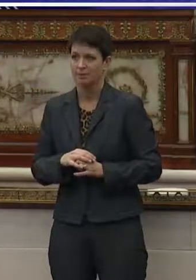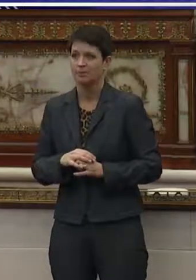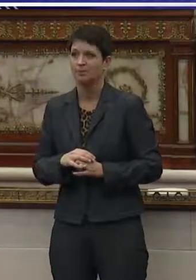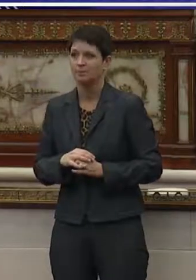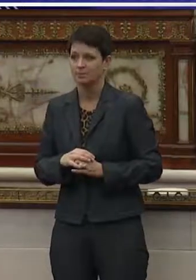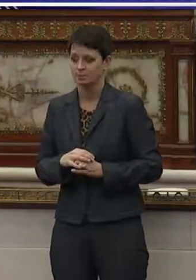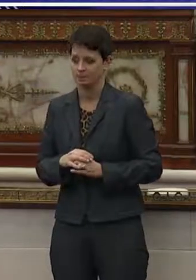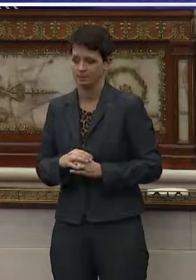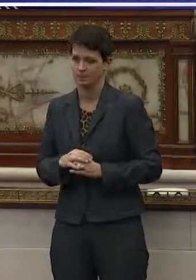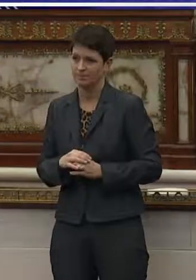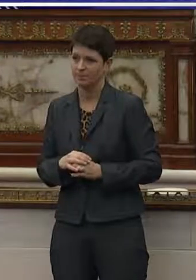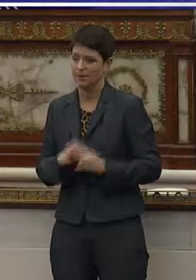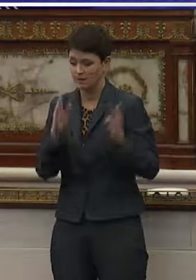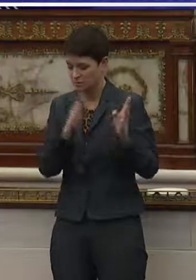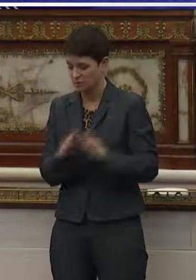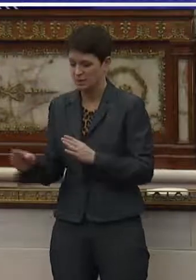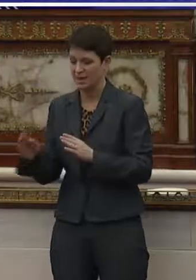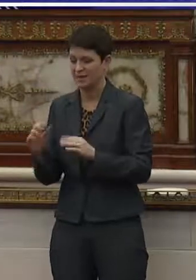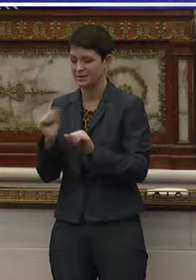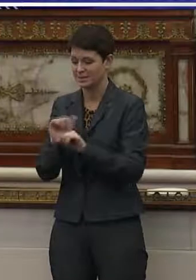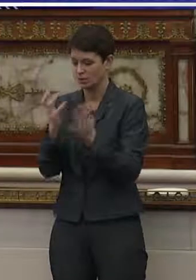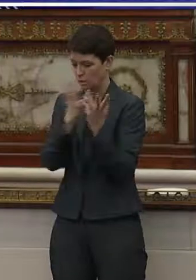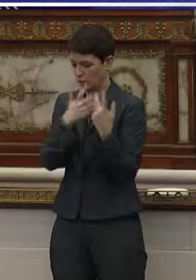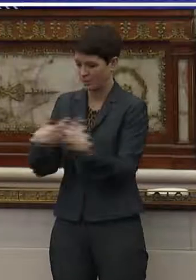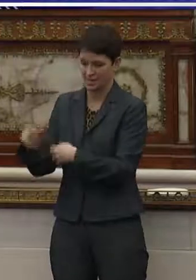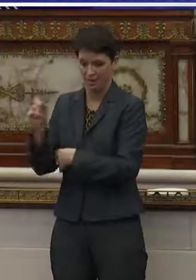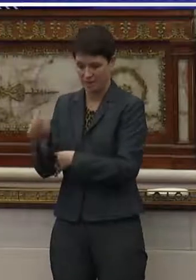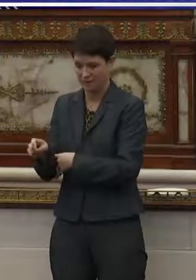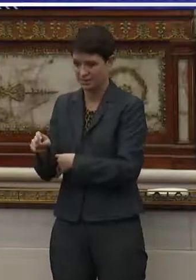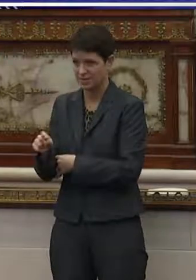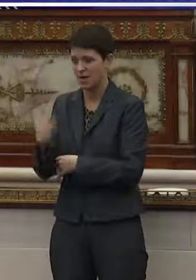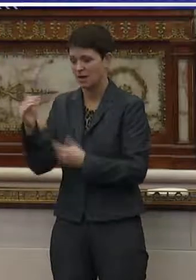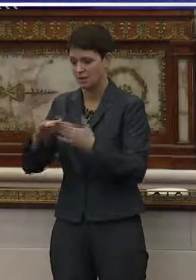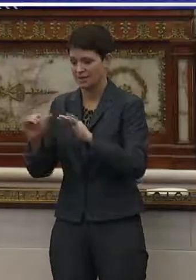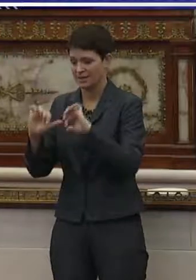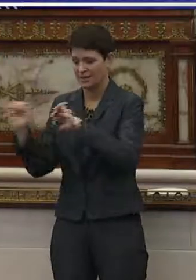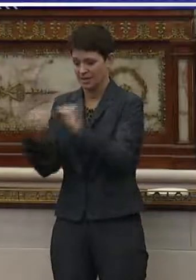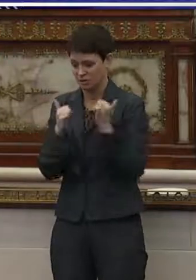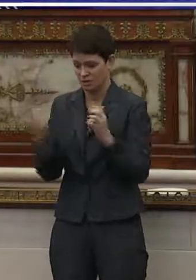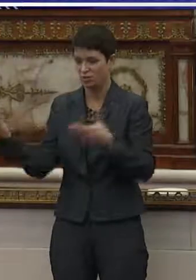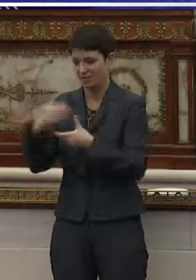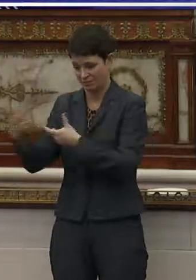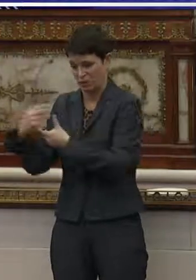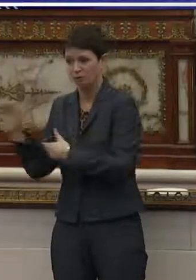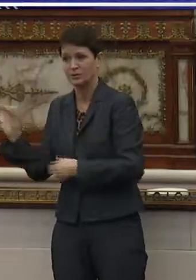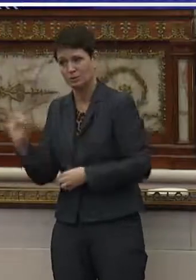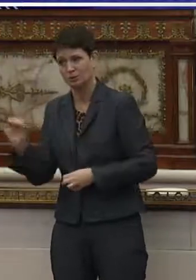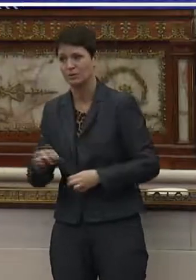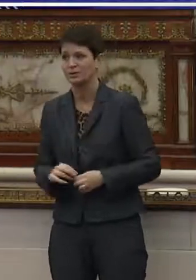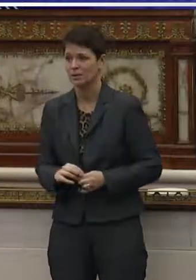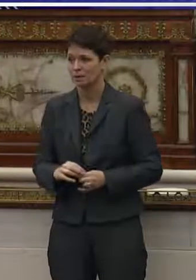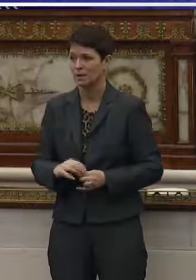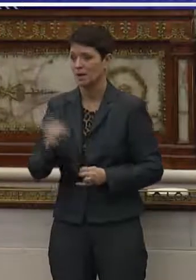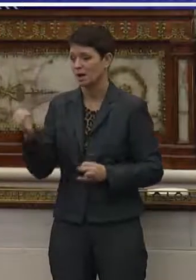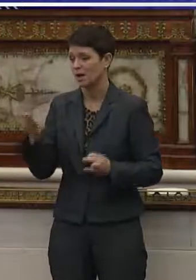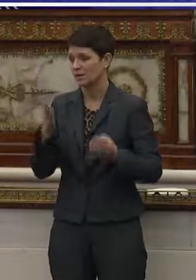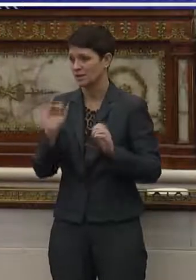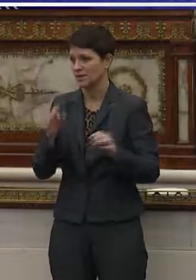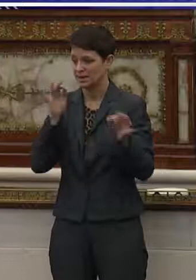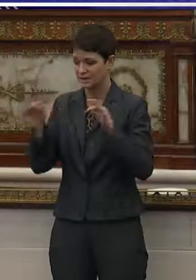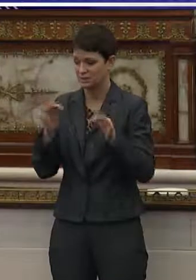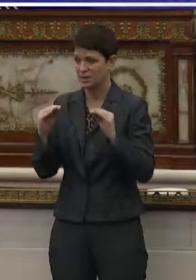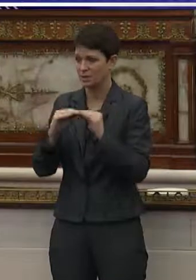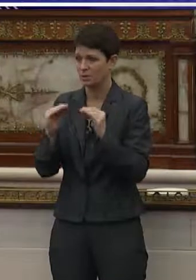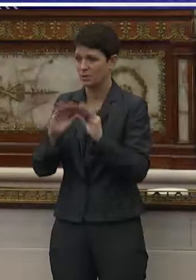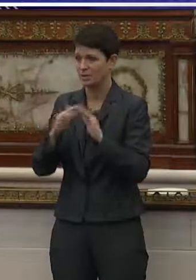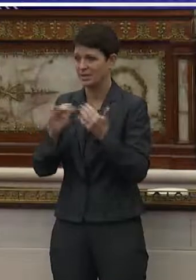There's plans to be worked out, and many other city agencies involved, and others may be able to speak for those other